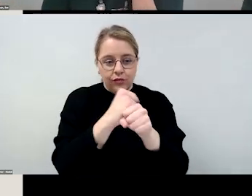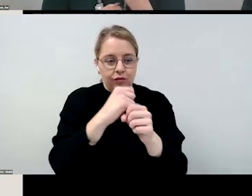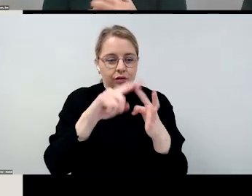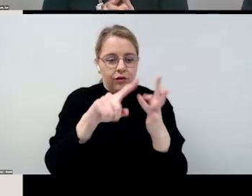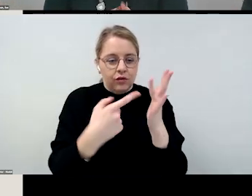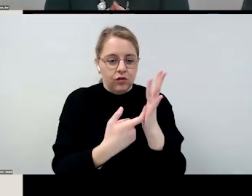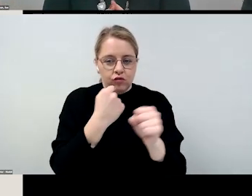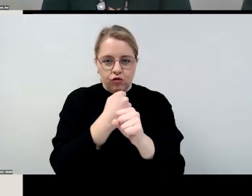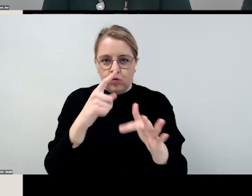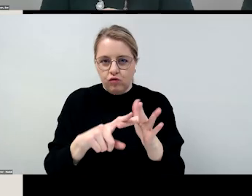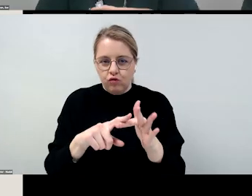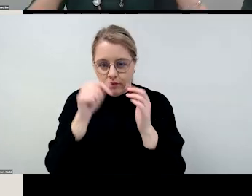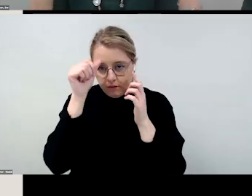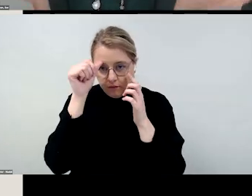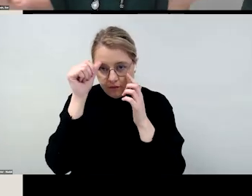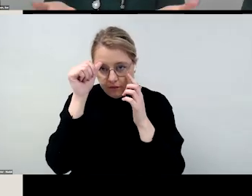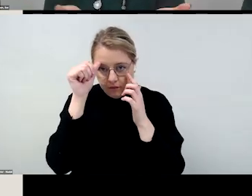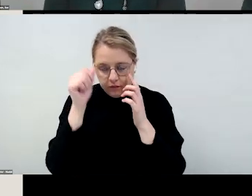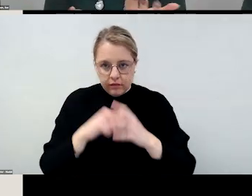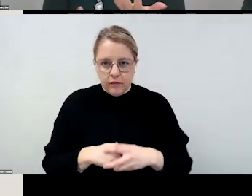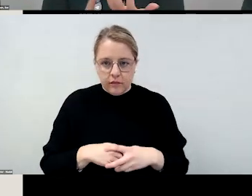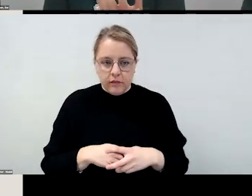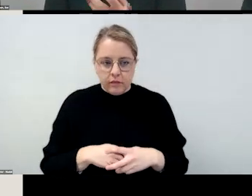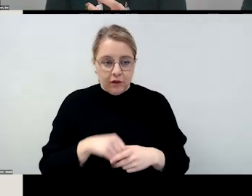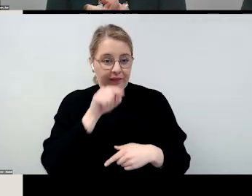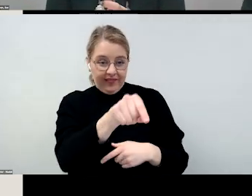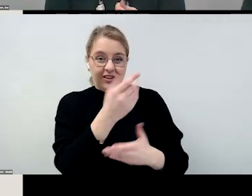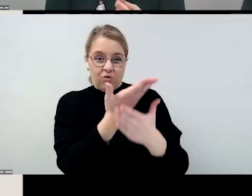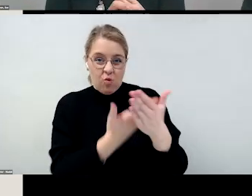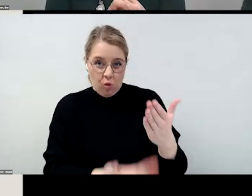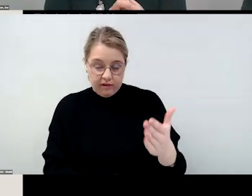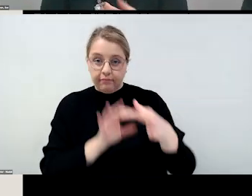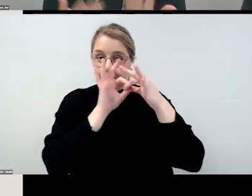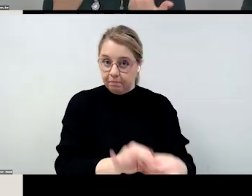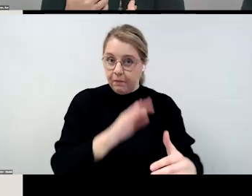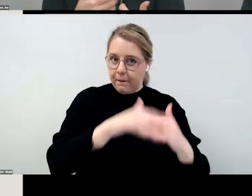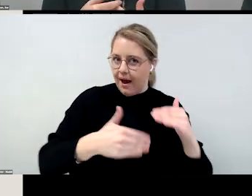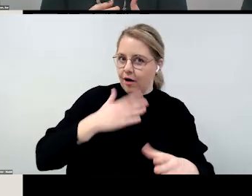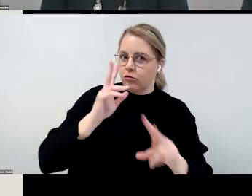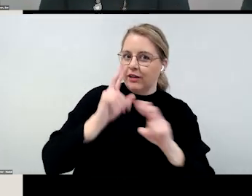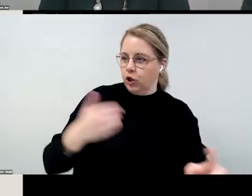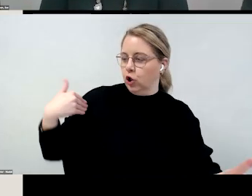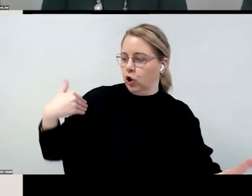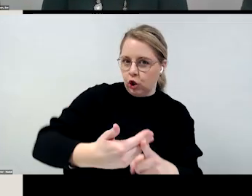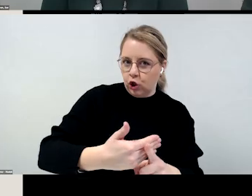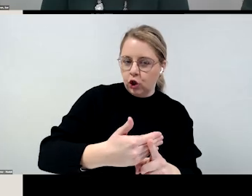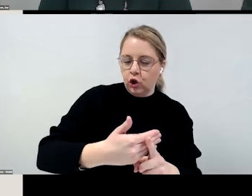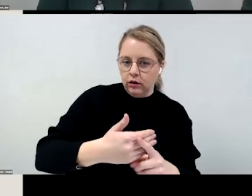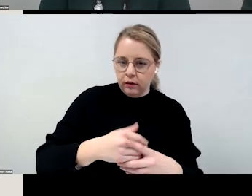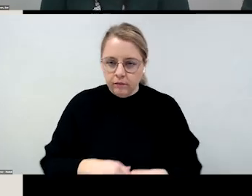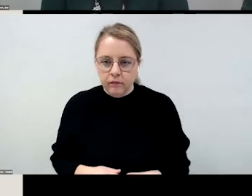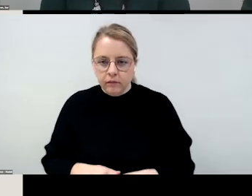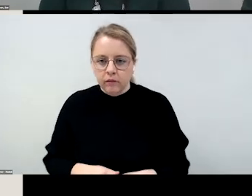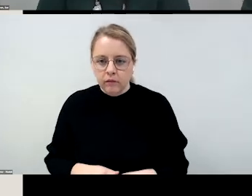story that we've created today is based on all the qualitative fieldwork that we've done so far. We've thought about the things that people